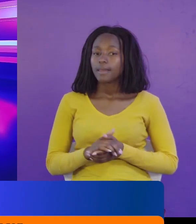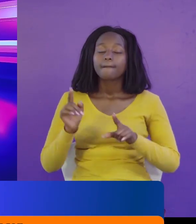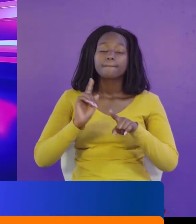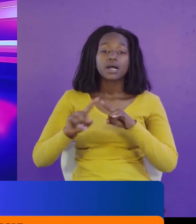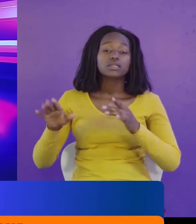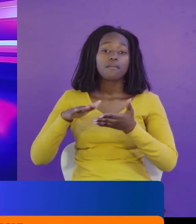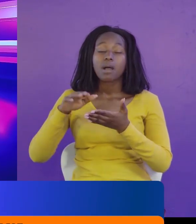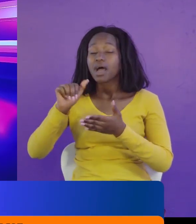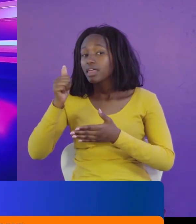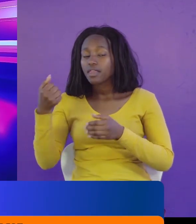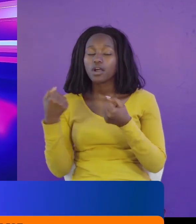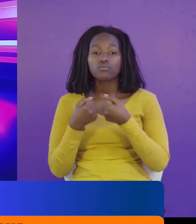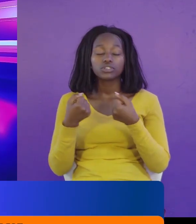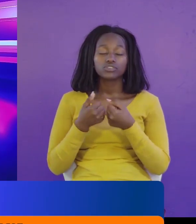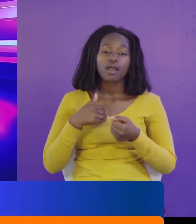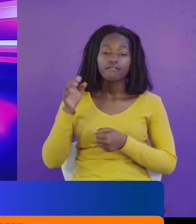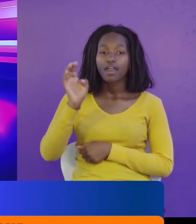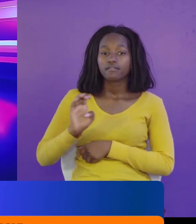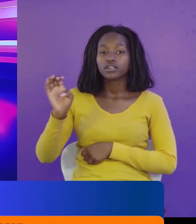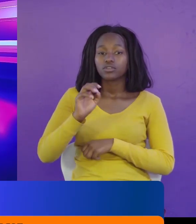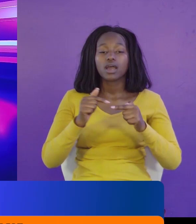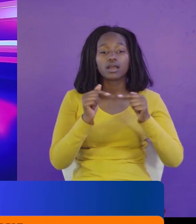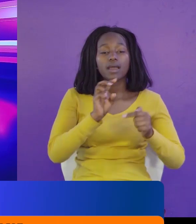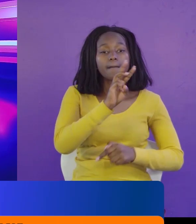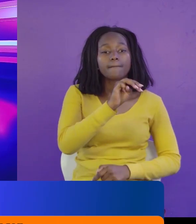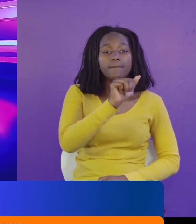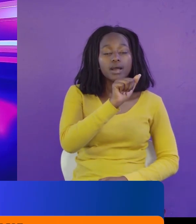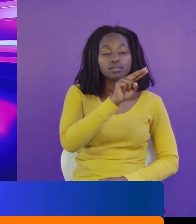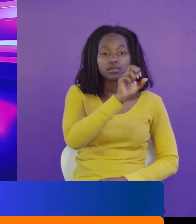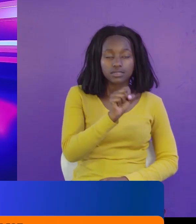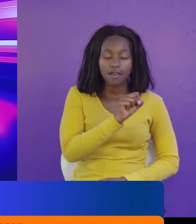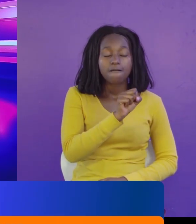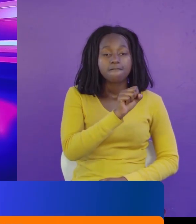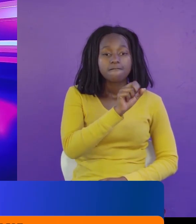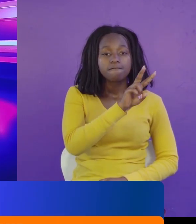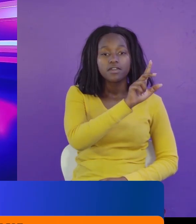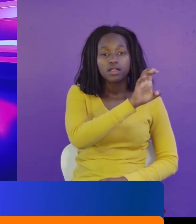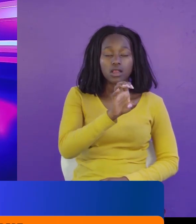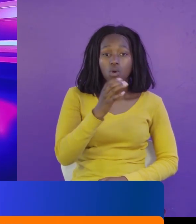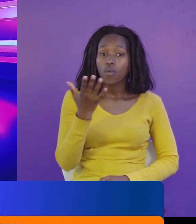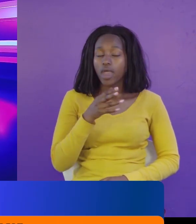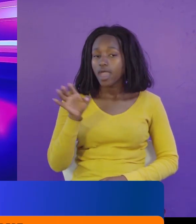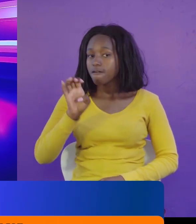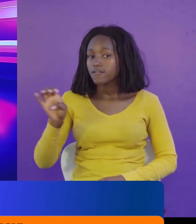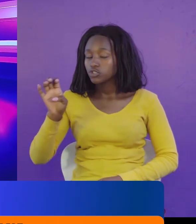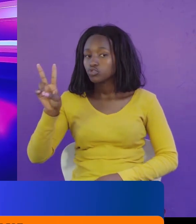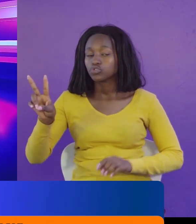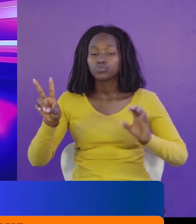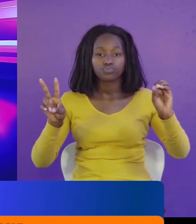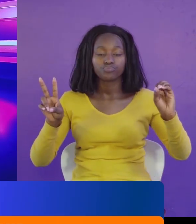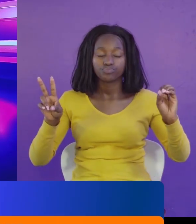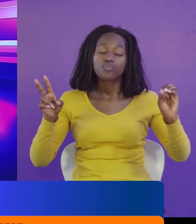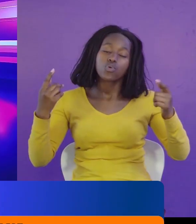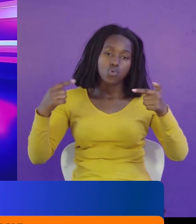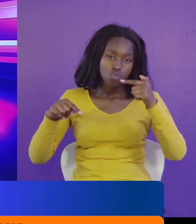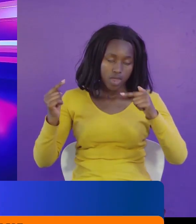11, had Everton playing Mansfield, and Everton managed to walk away with a 2-0 win against Mansfield Town. And